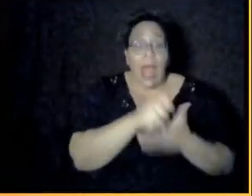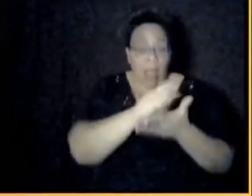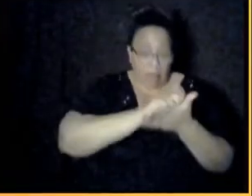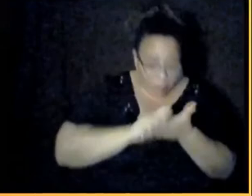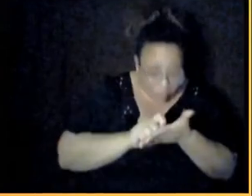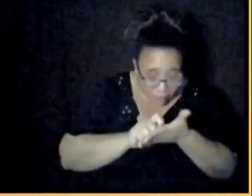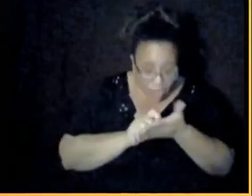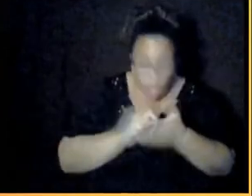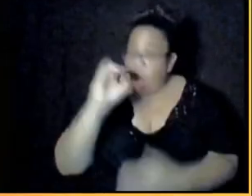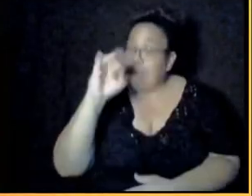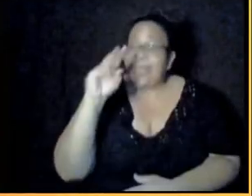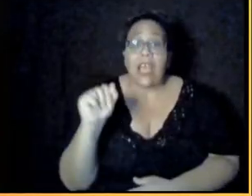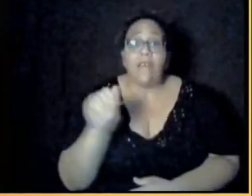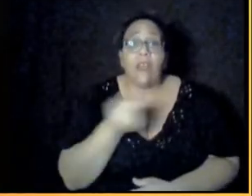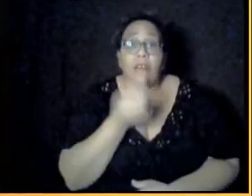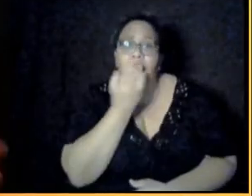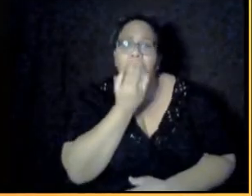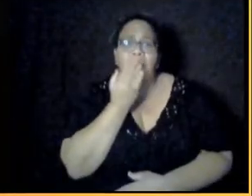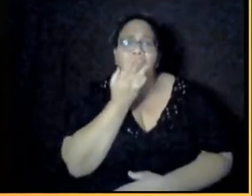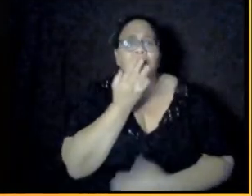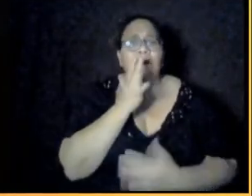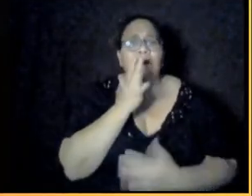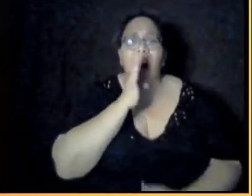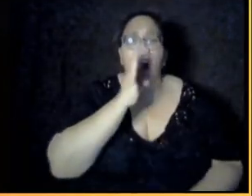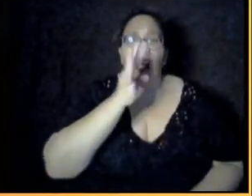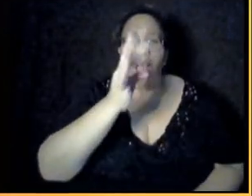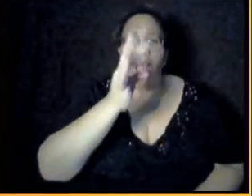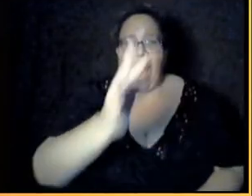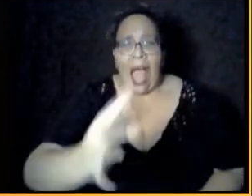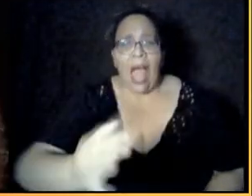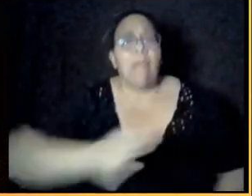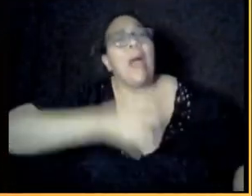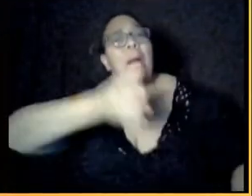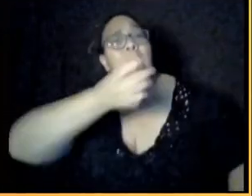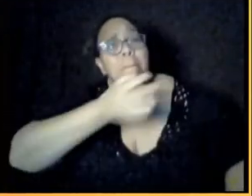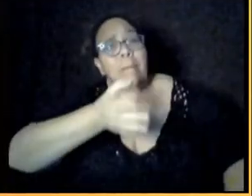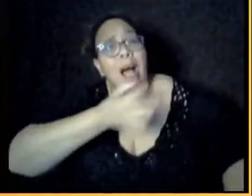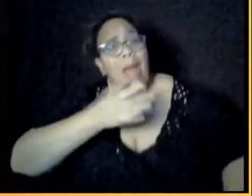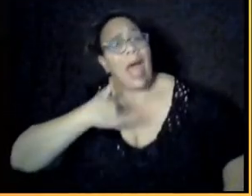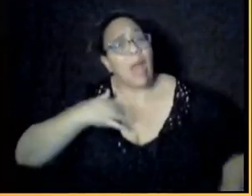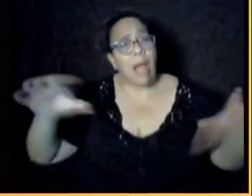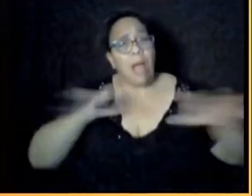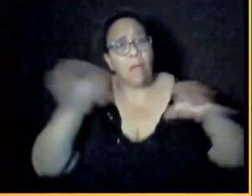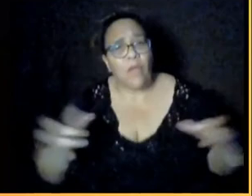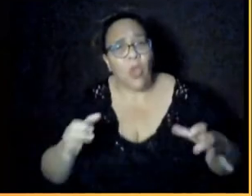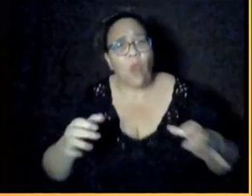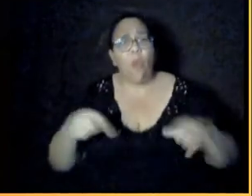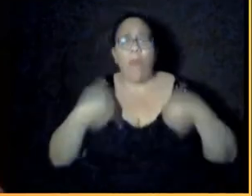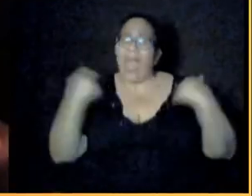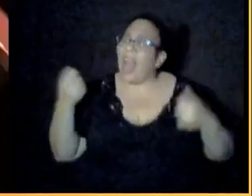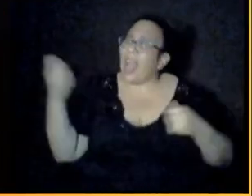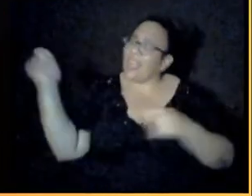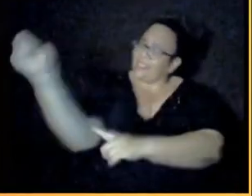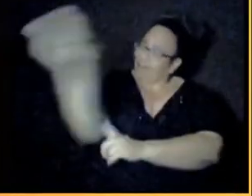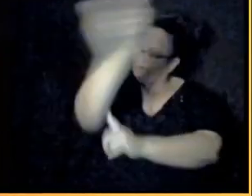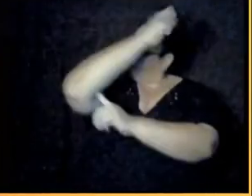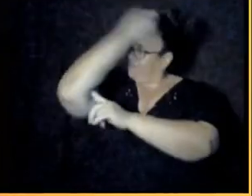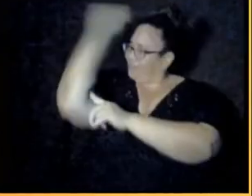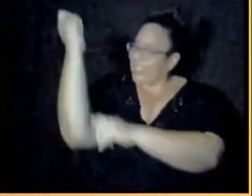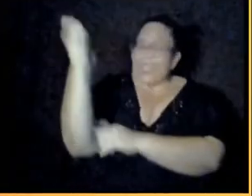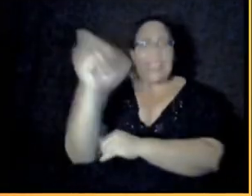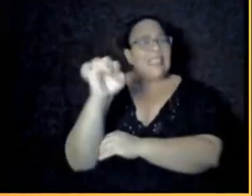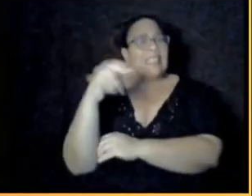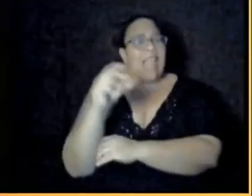on my lips when it's time to speak. My mama in my movement when I burns my sage. Black trans women are here to